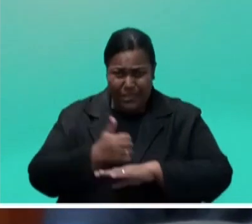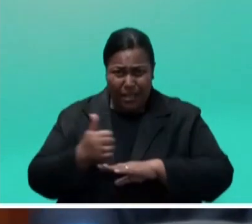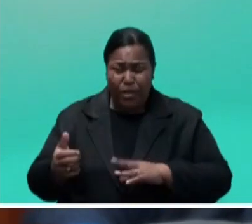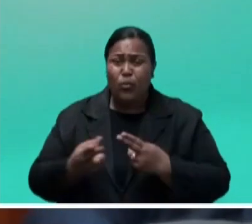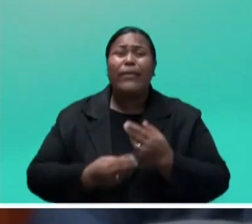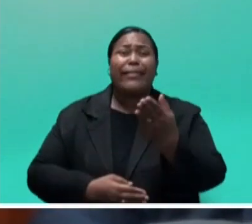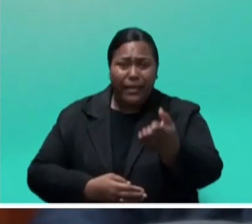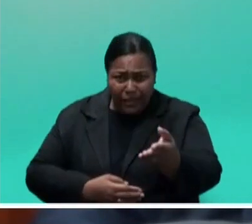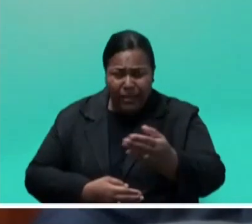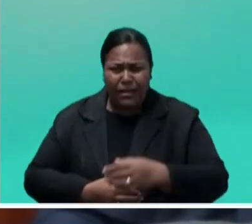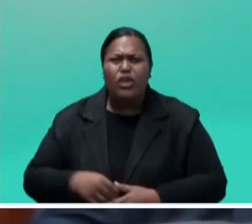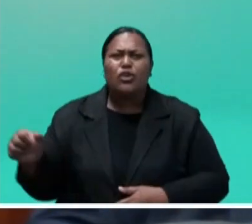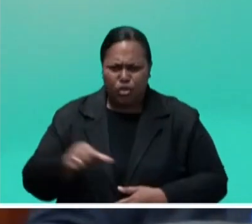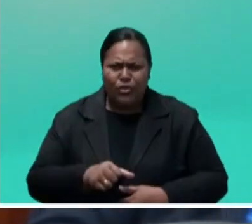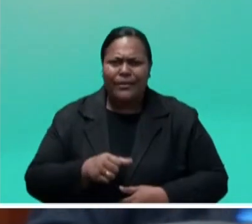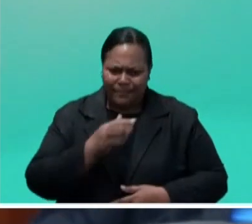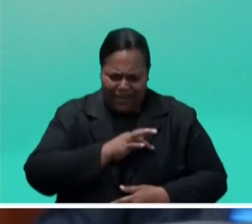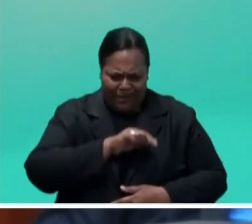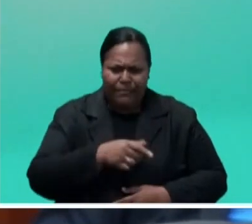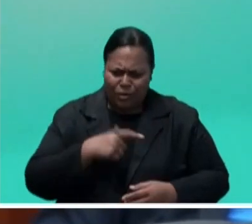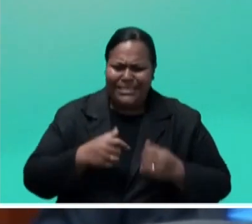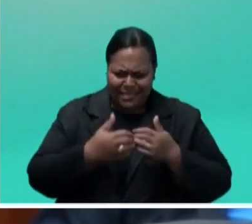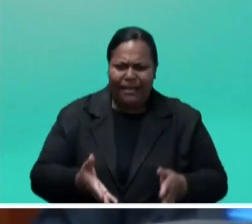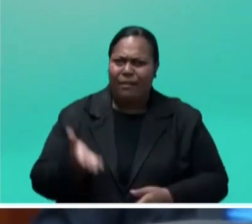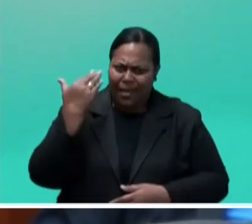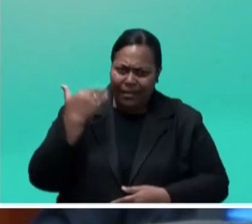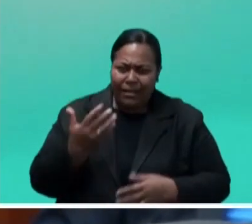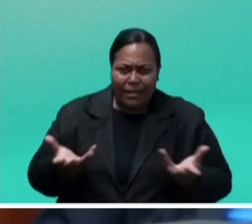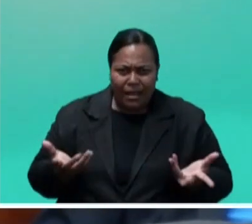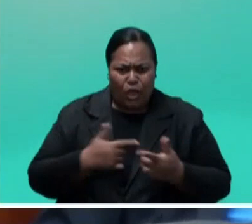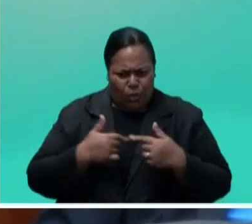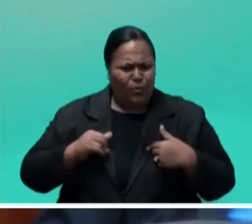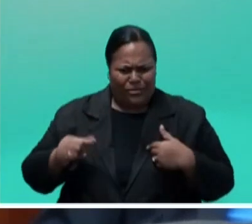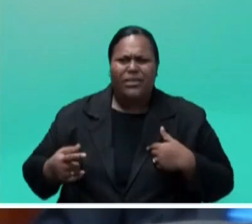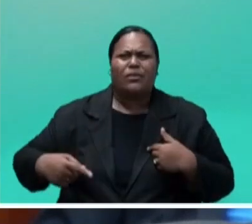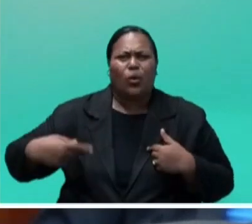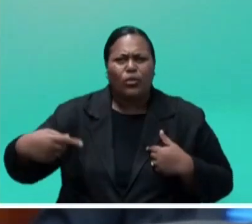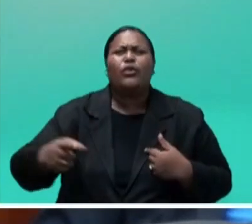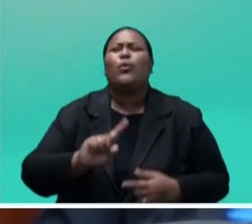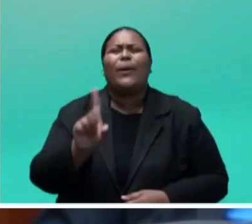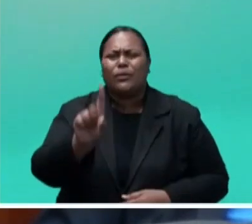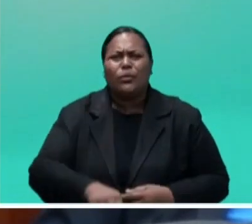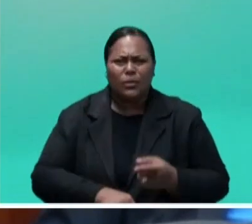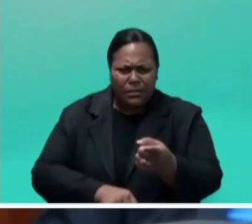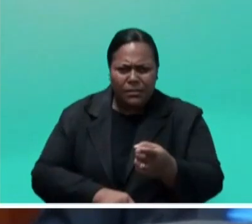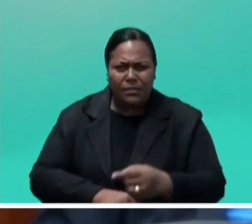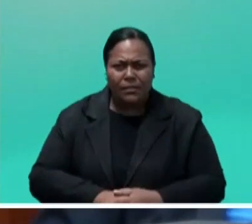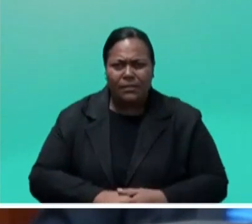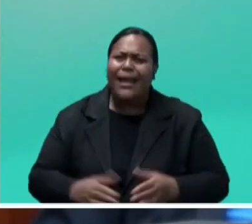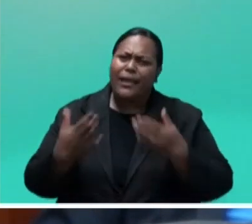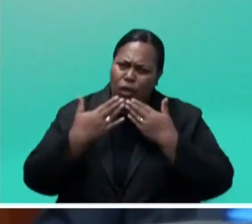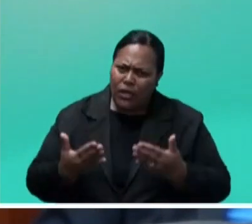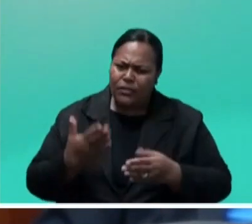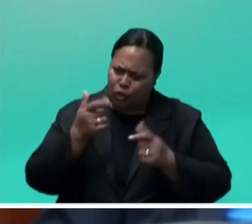Kumar should really take credit because they started in their time. And so we are just carrying out what they have put together. So I acknowledge